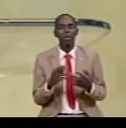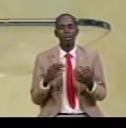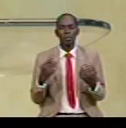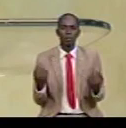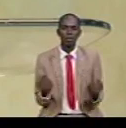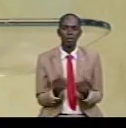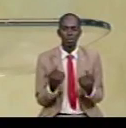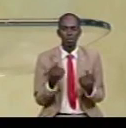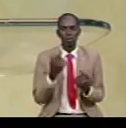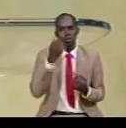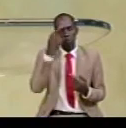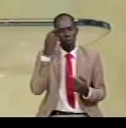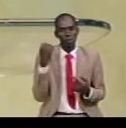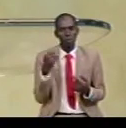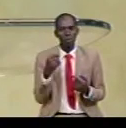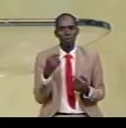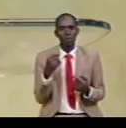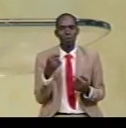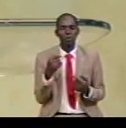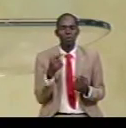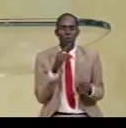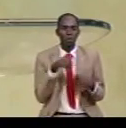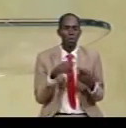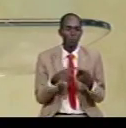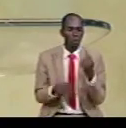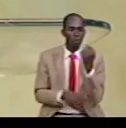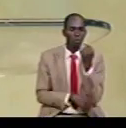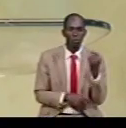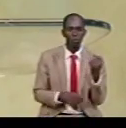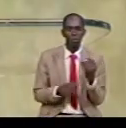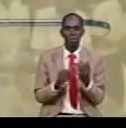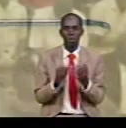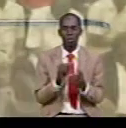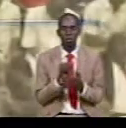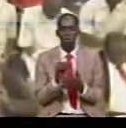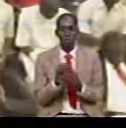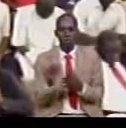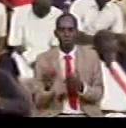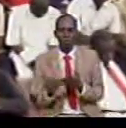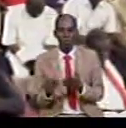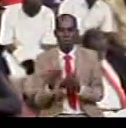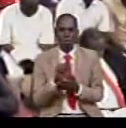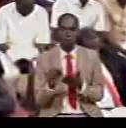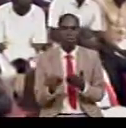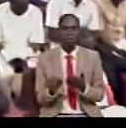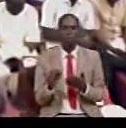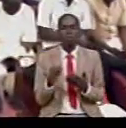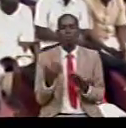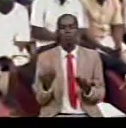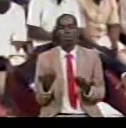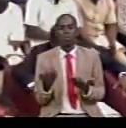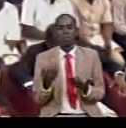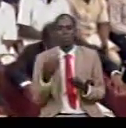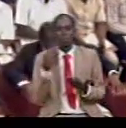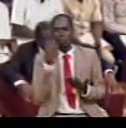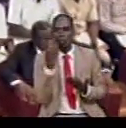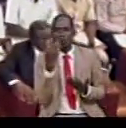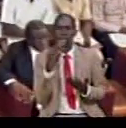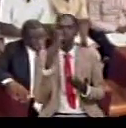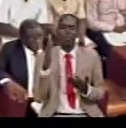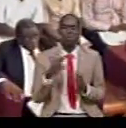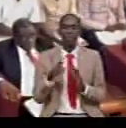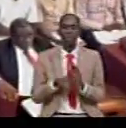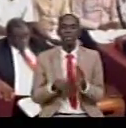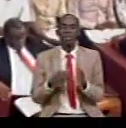you're talking about theft, adultery, fornication, wickedness, and all that, it is very clear,